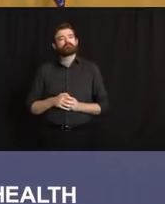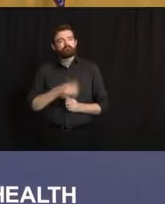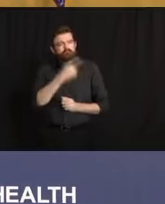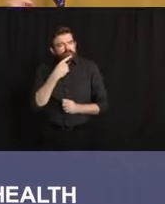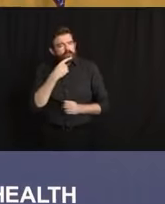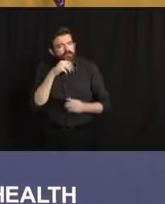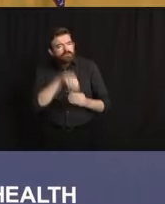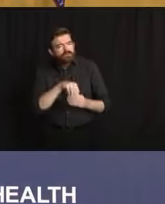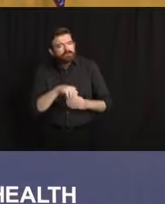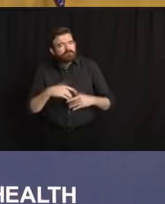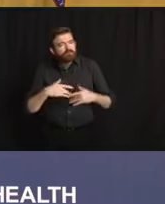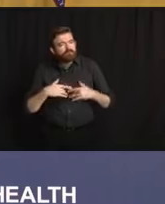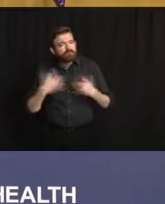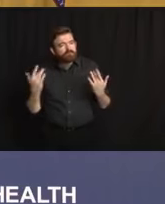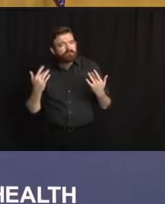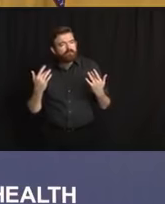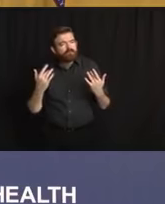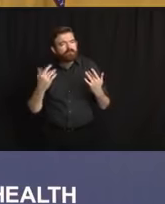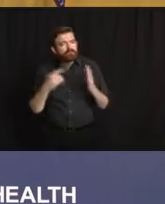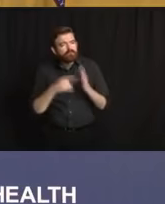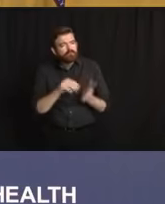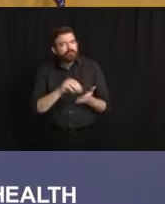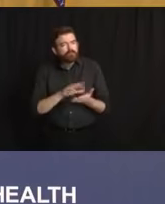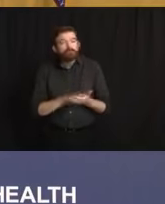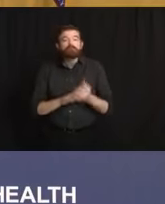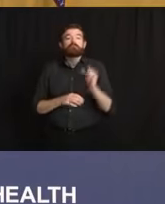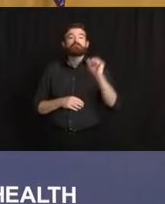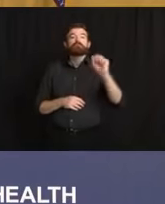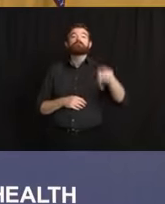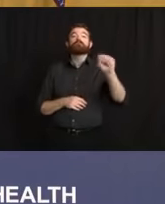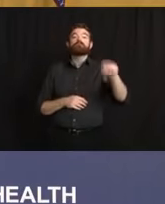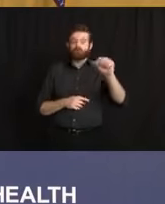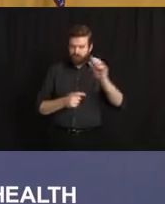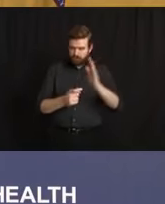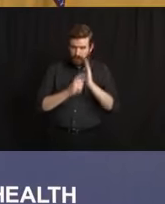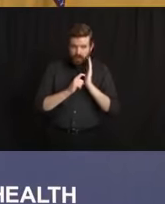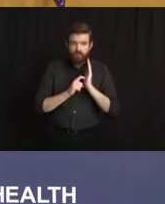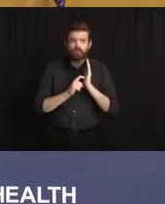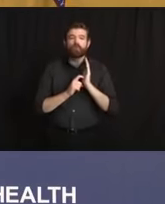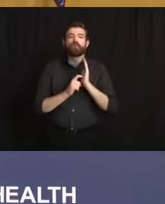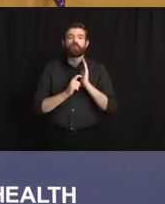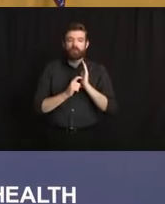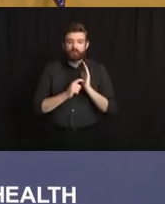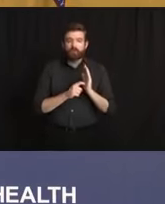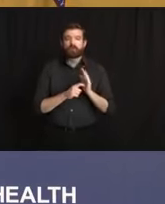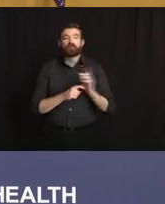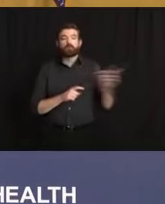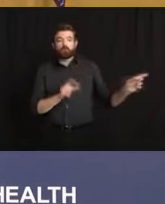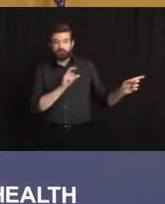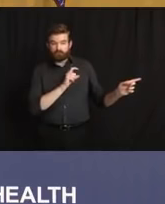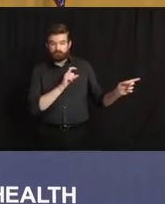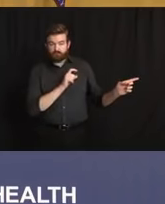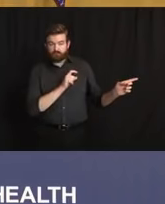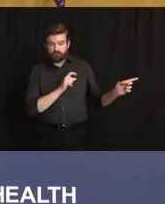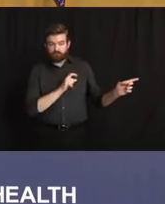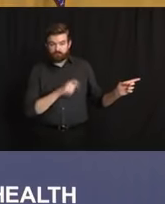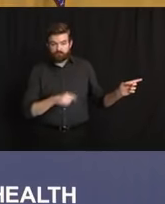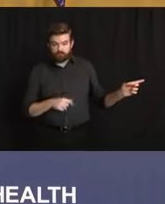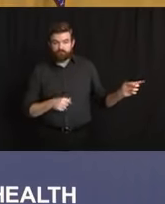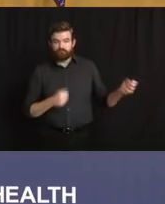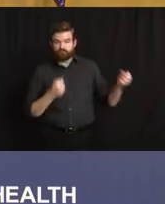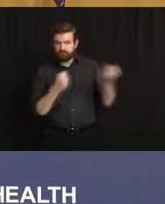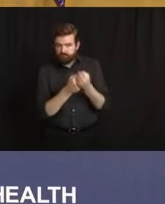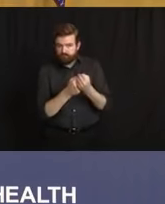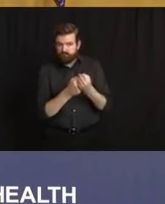record, et cetera. So he's mandated it, and with Pat's not just assent but leadership,